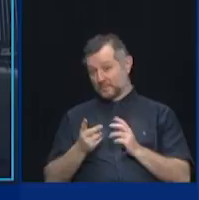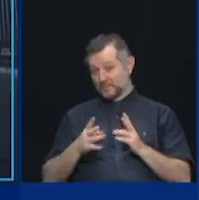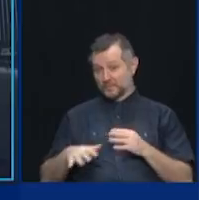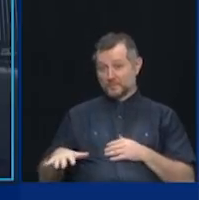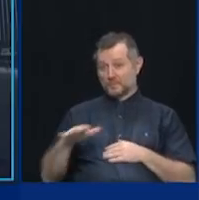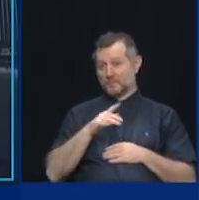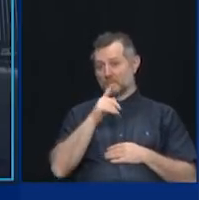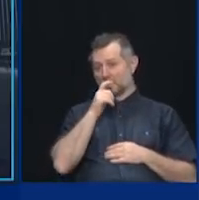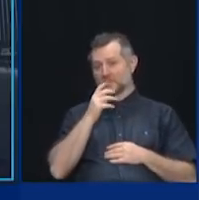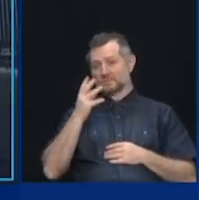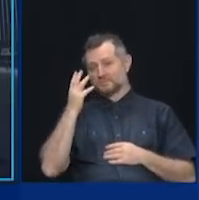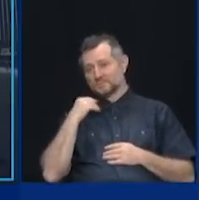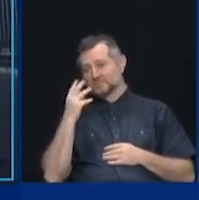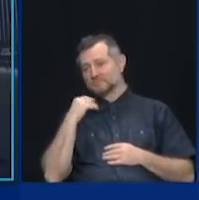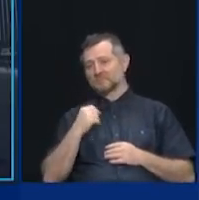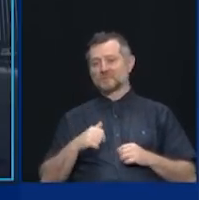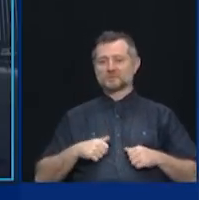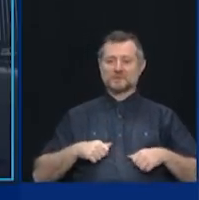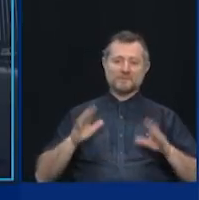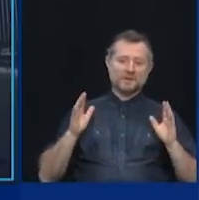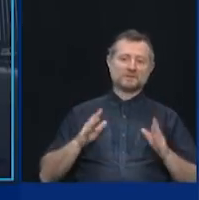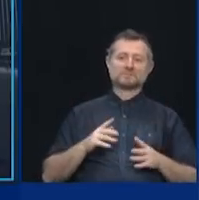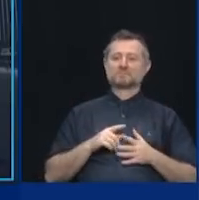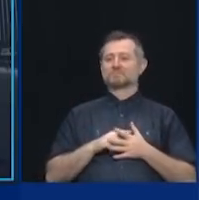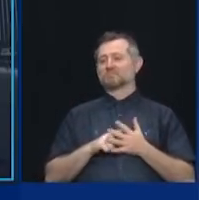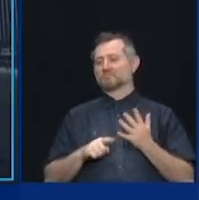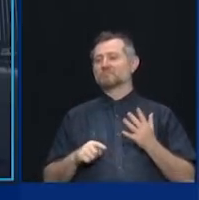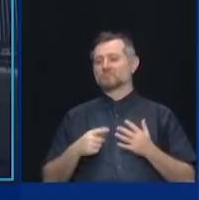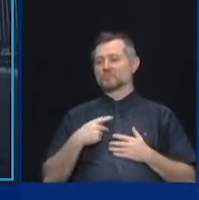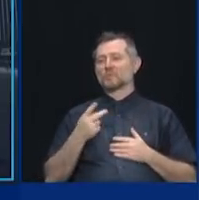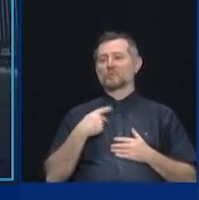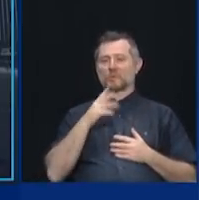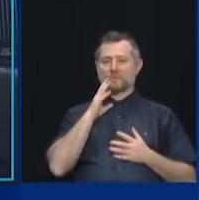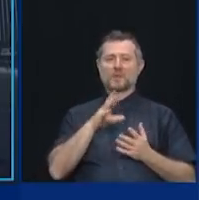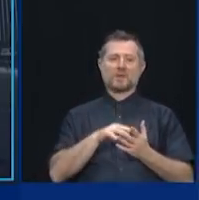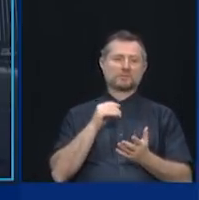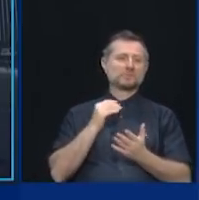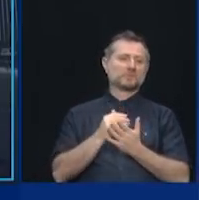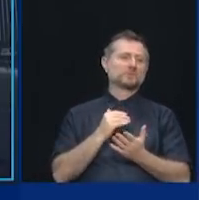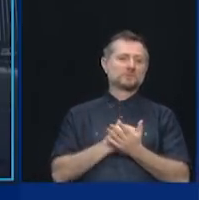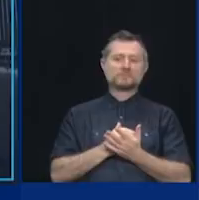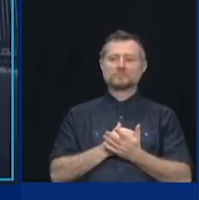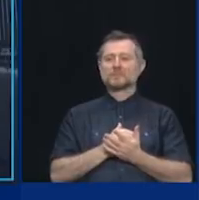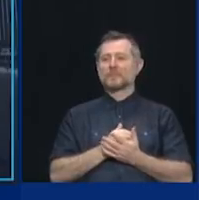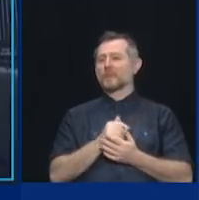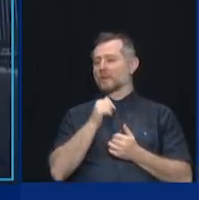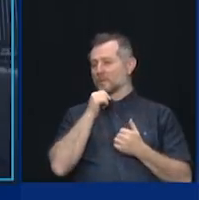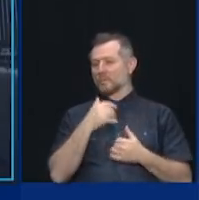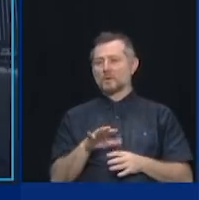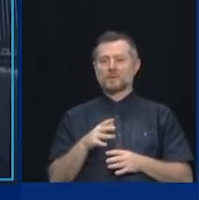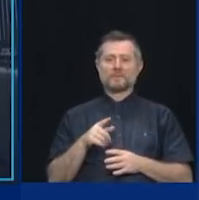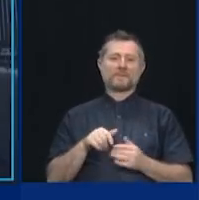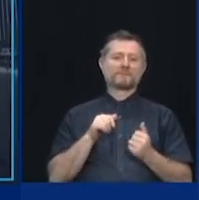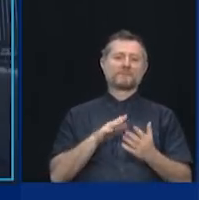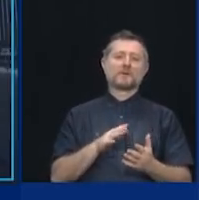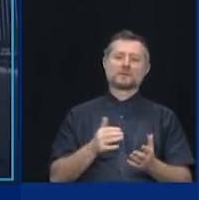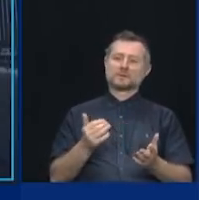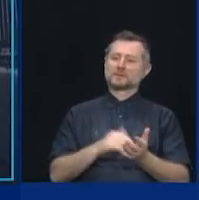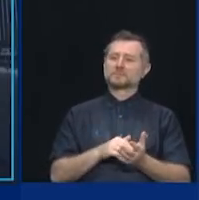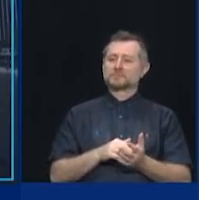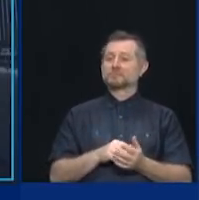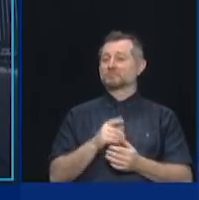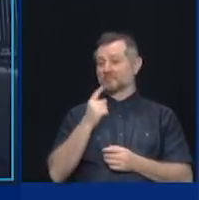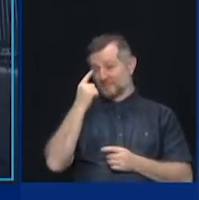the lessons, so no one has to go through this again. When you think back, COVID was not